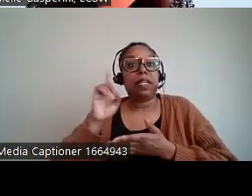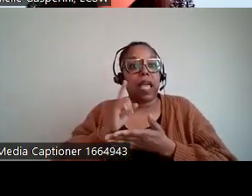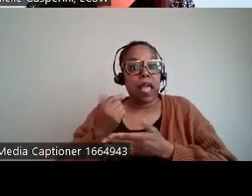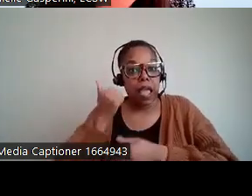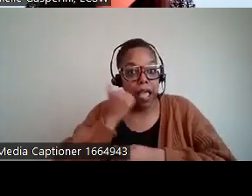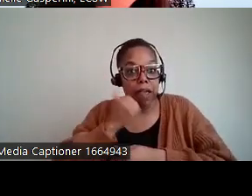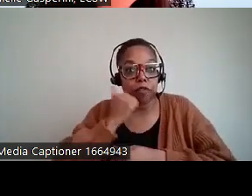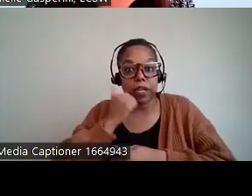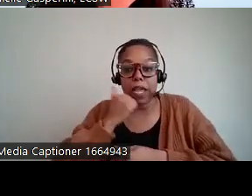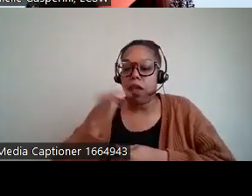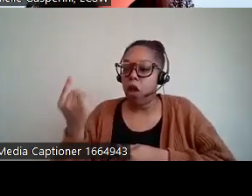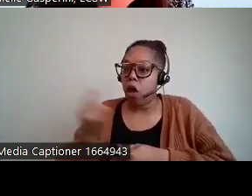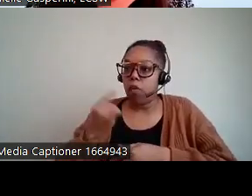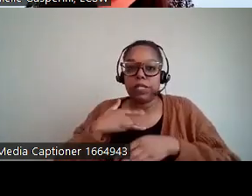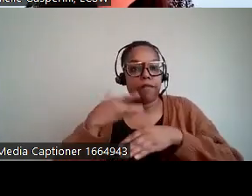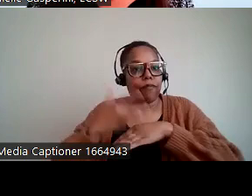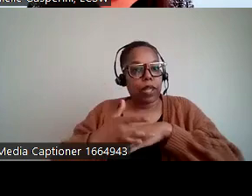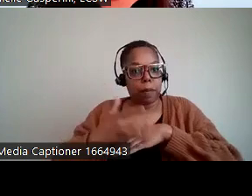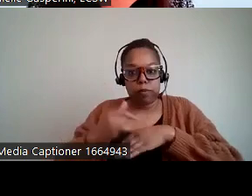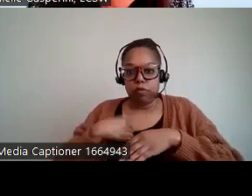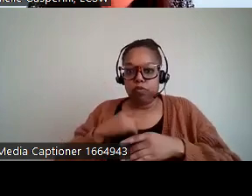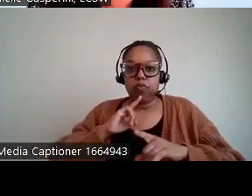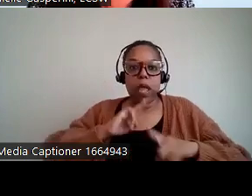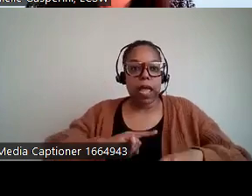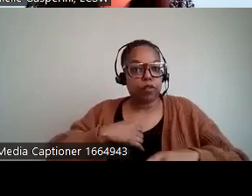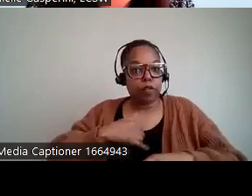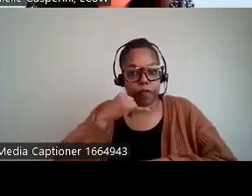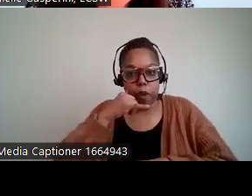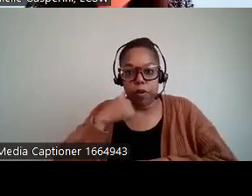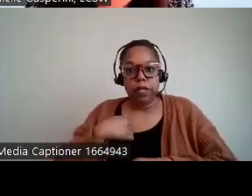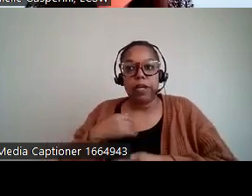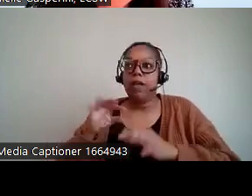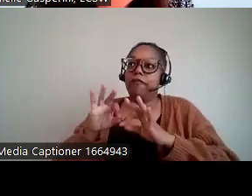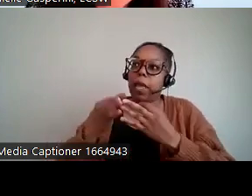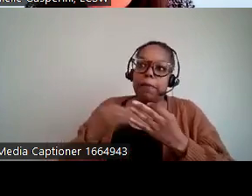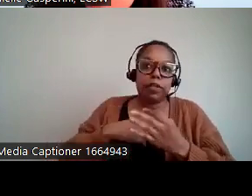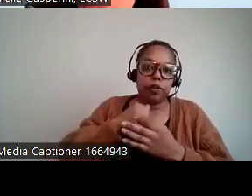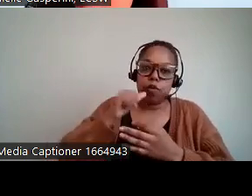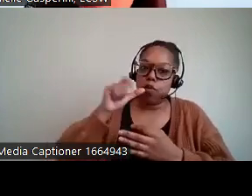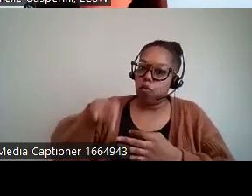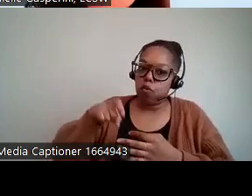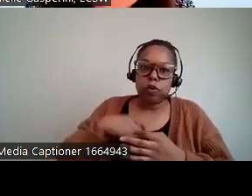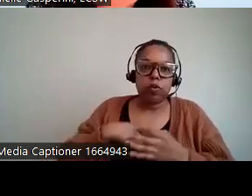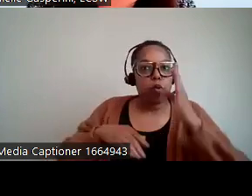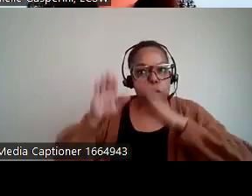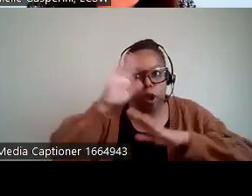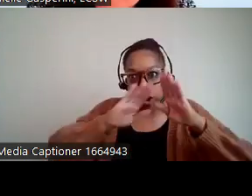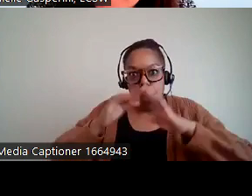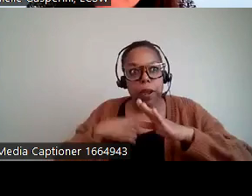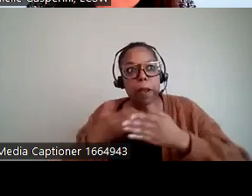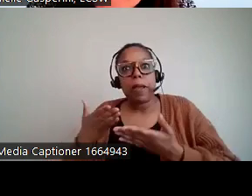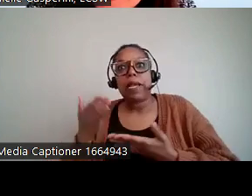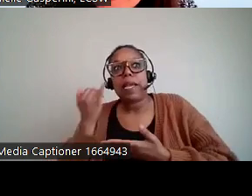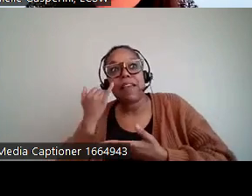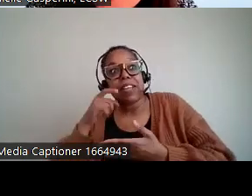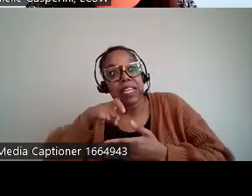the phone. So families don't have to worry about, gosh, am I going to call before the office closes, or,